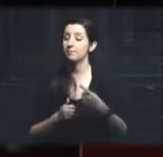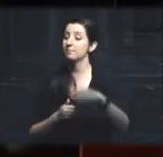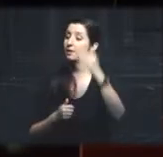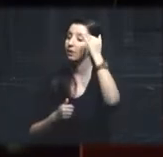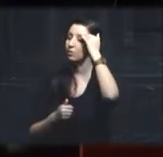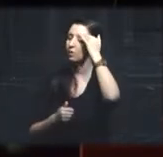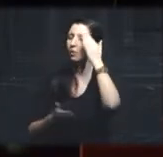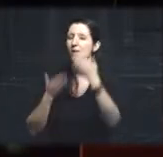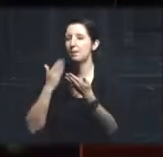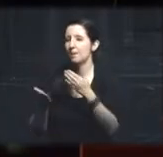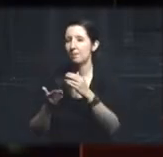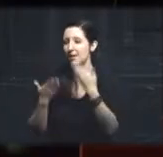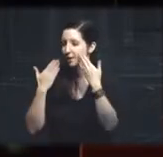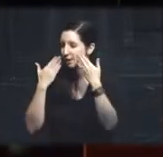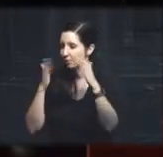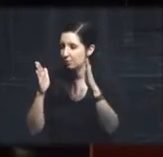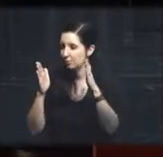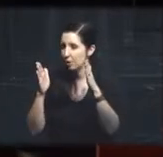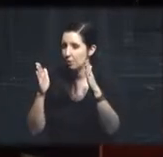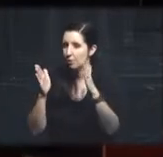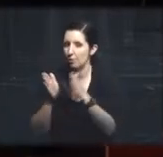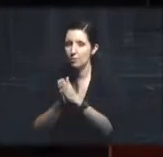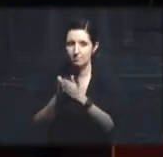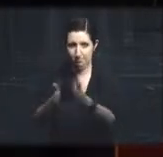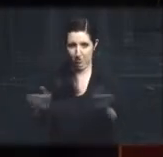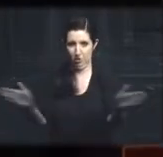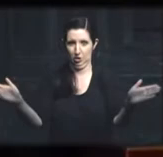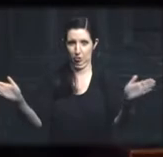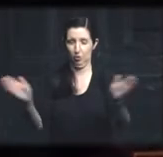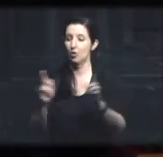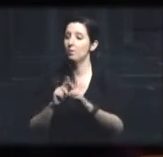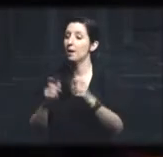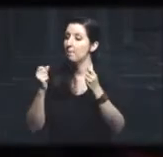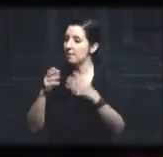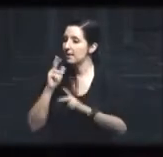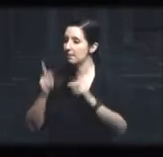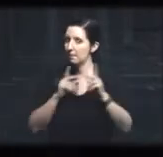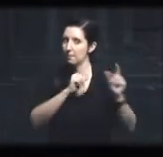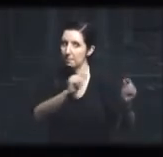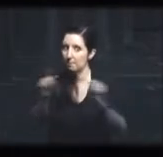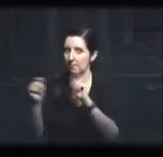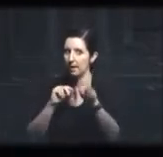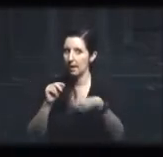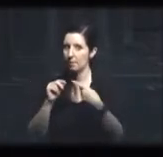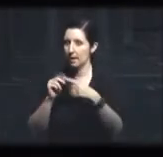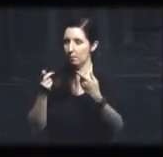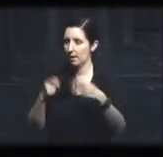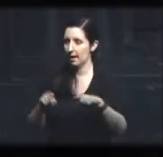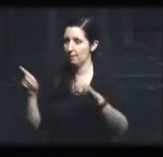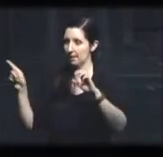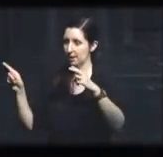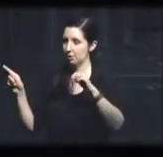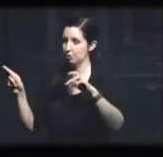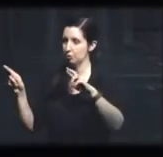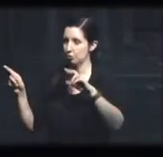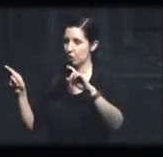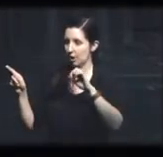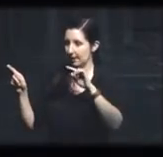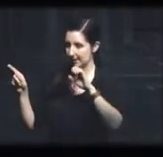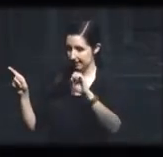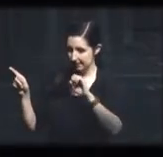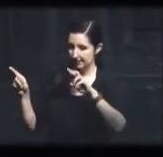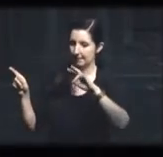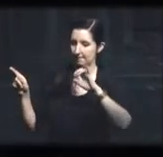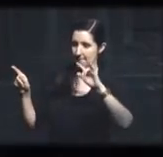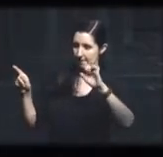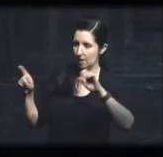known necessarily in the general public, is there was a lot of talk about Charlottesville, but what happened actually happened on a university campus. It happened